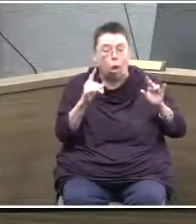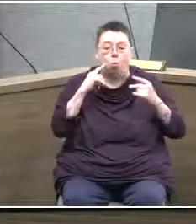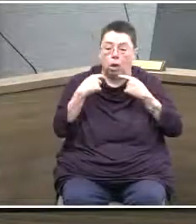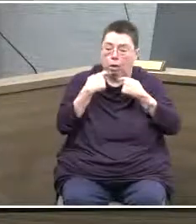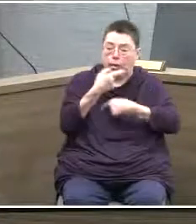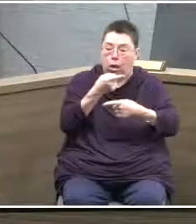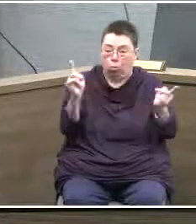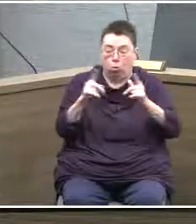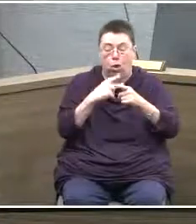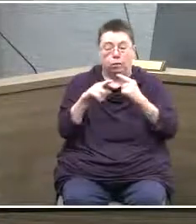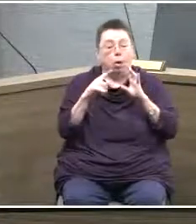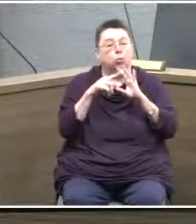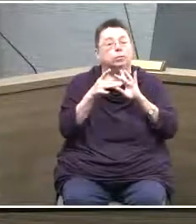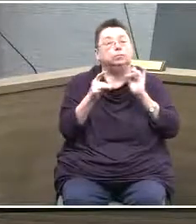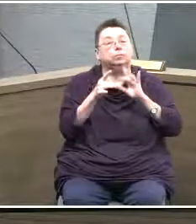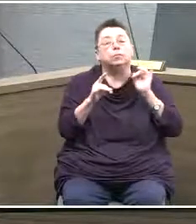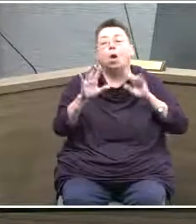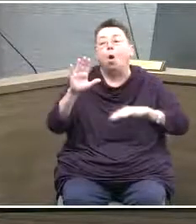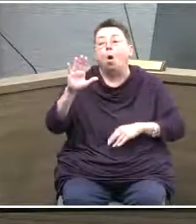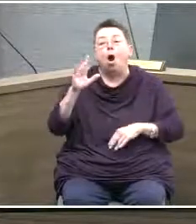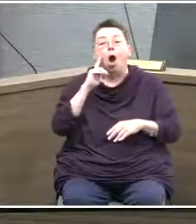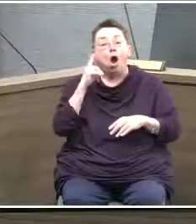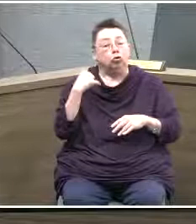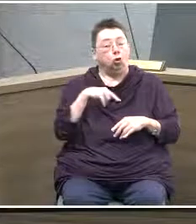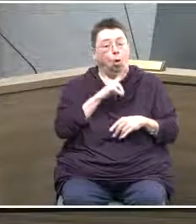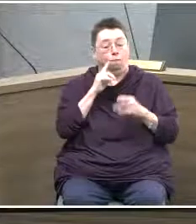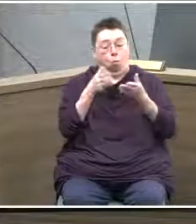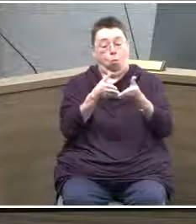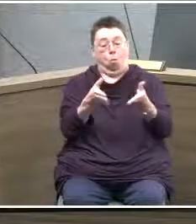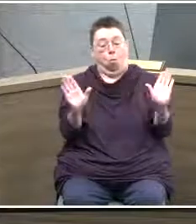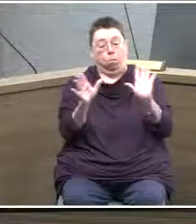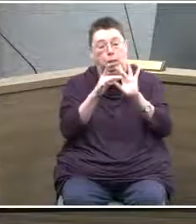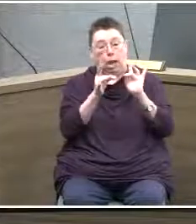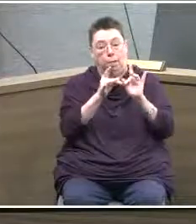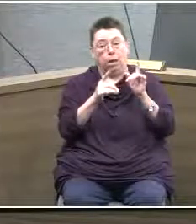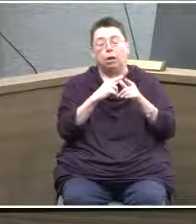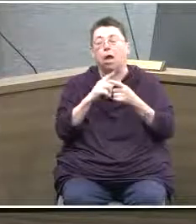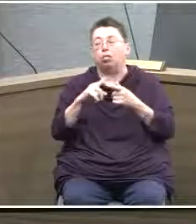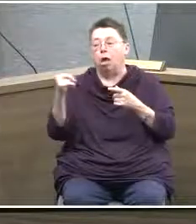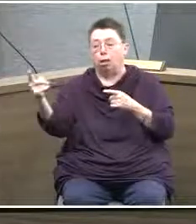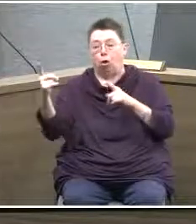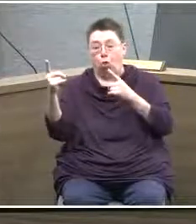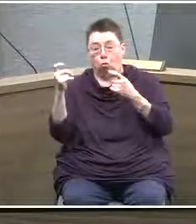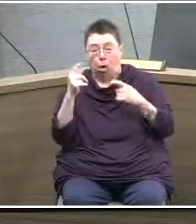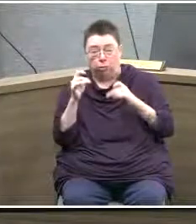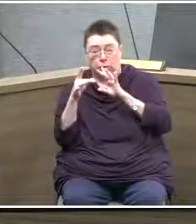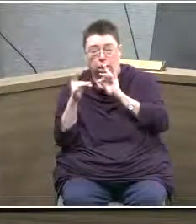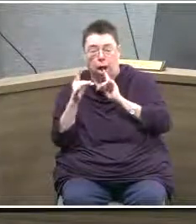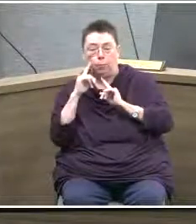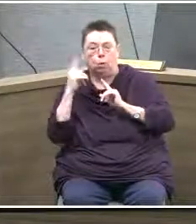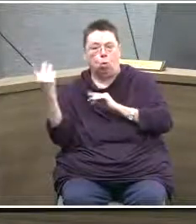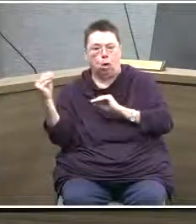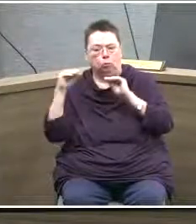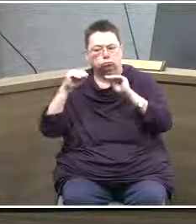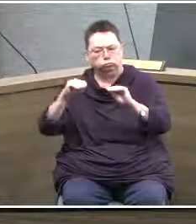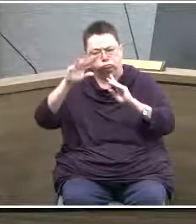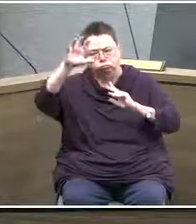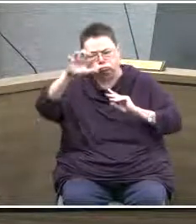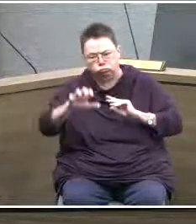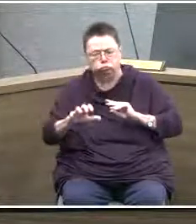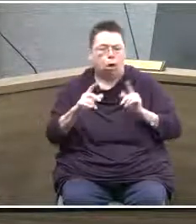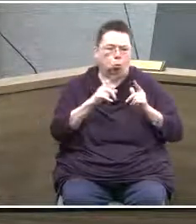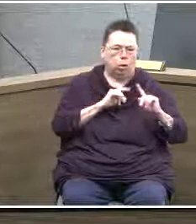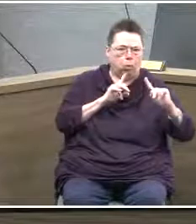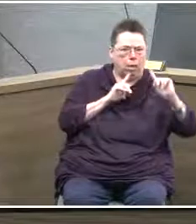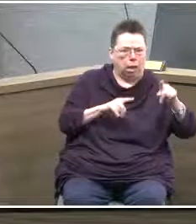be included in the public comment grid and will be reviewed and then responded to by CHA staff in the comment grid. To